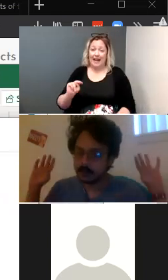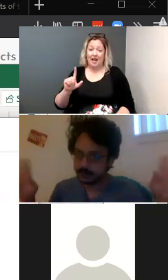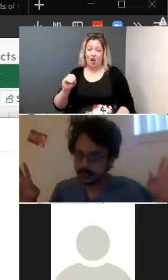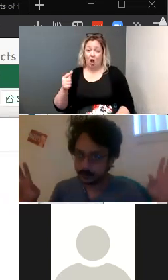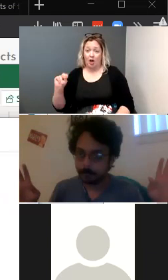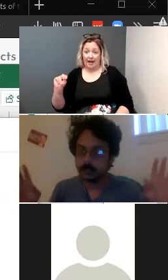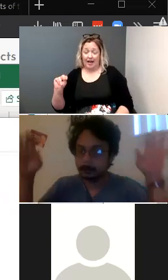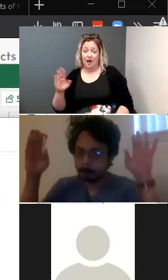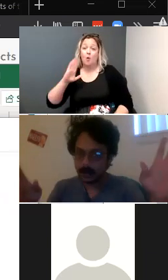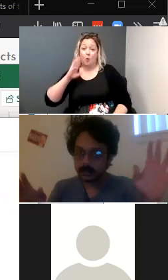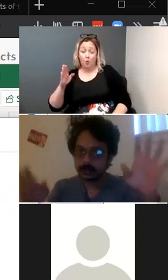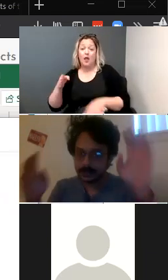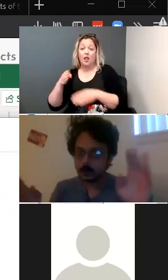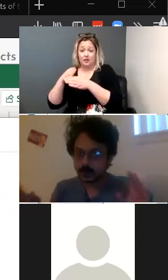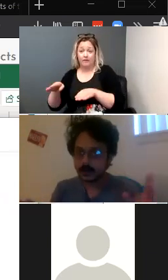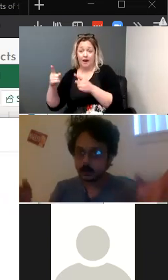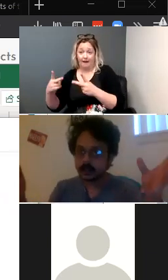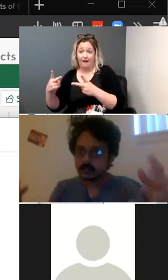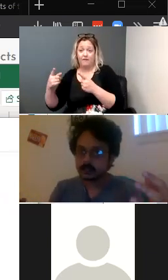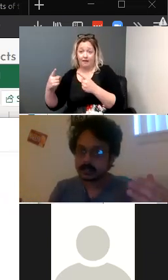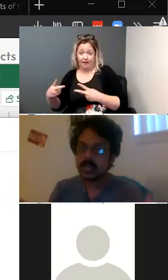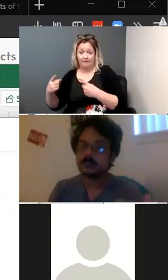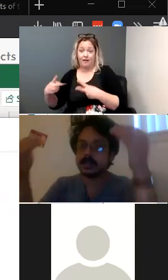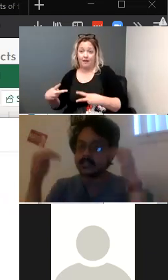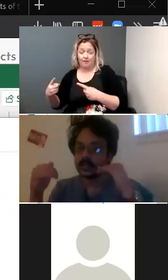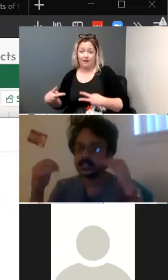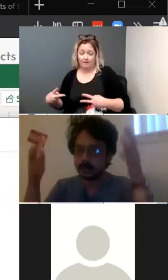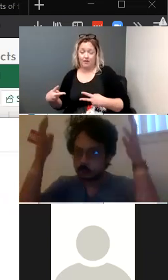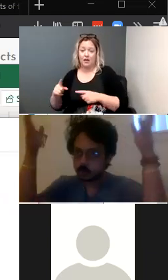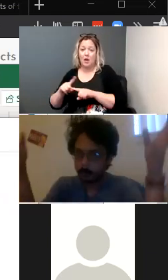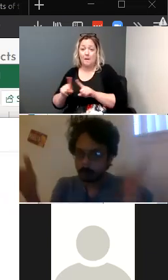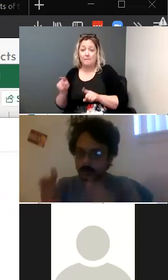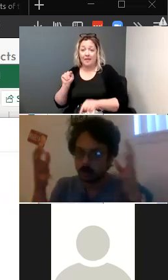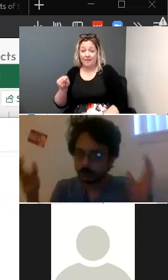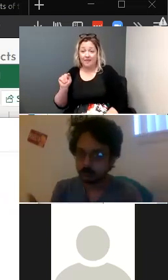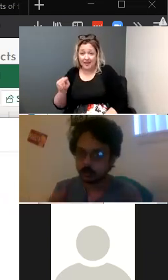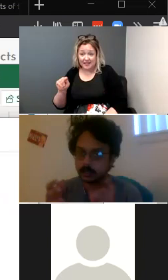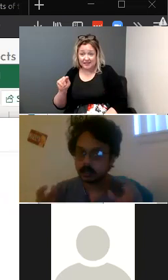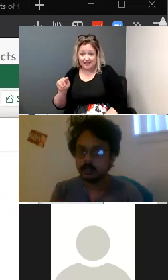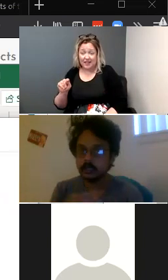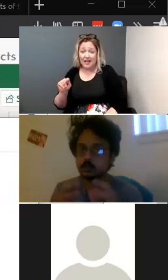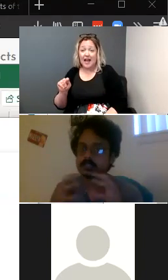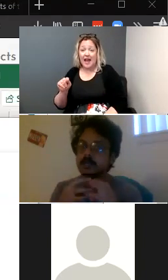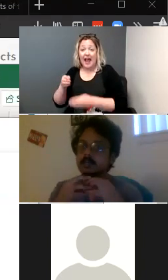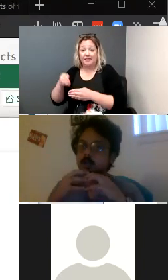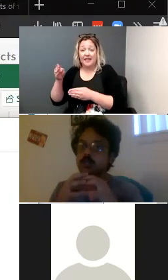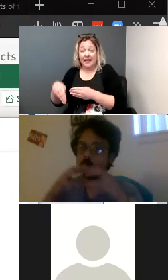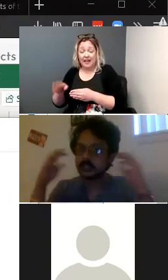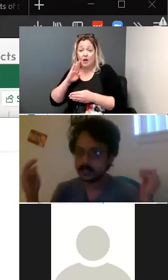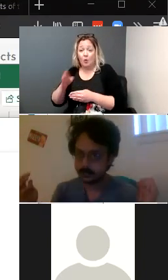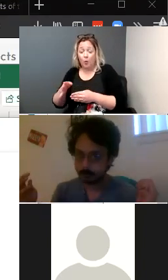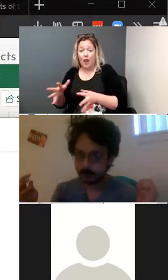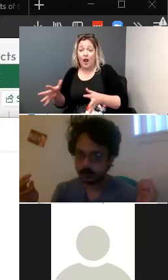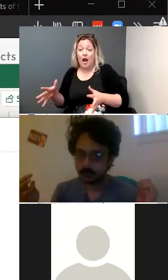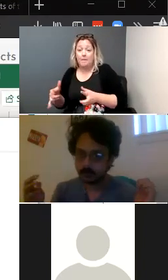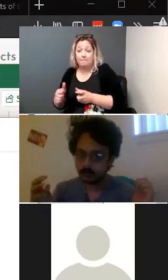in half every time. But n log n algorithms then have an extra step to combine all of them together into a single solution